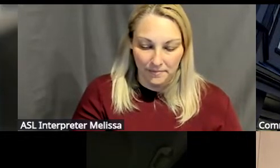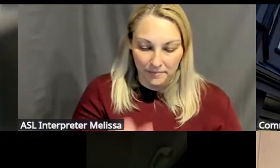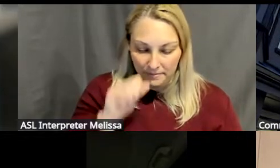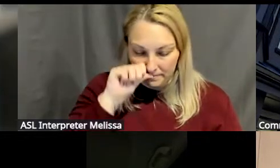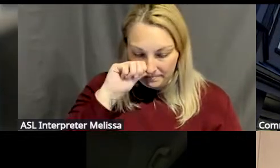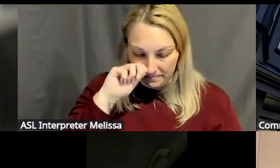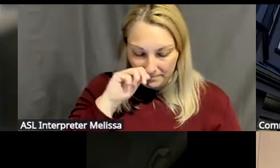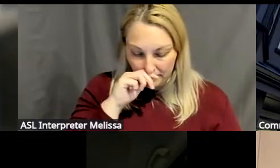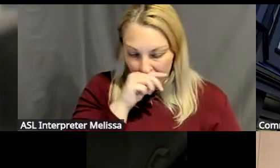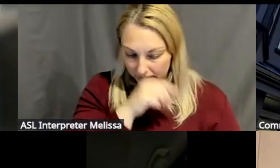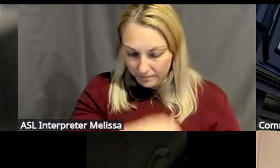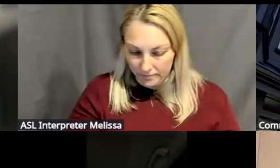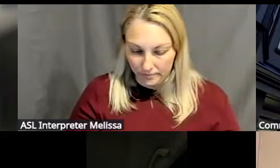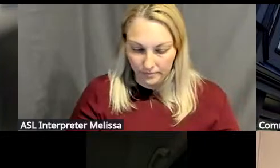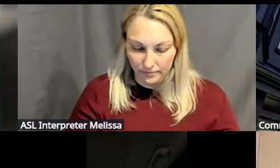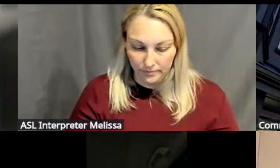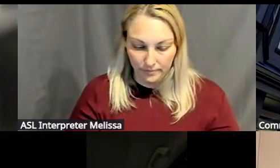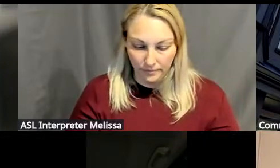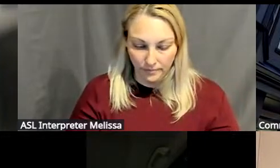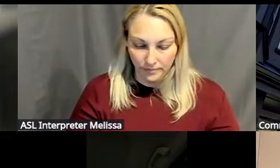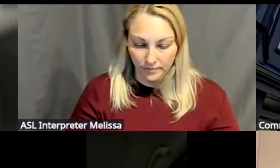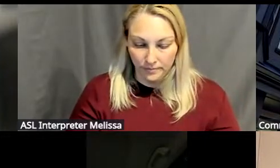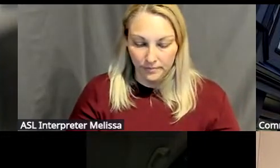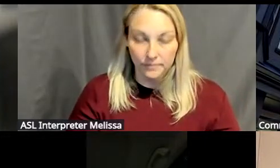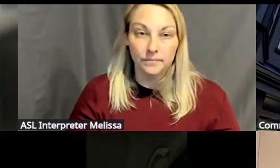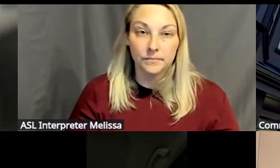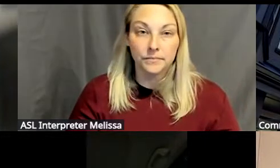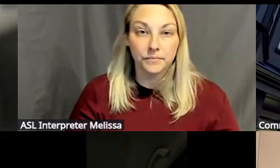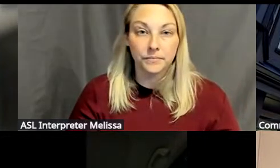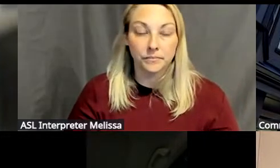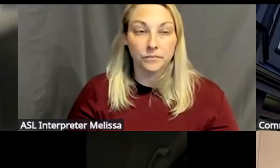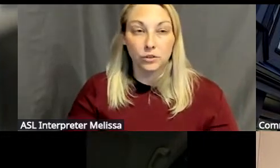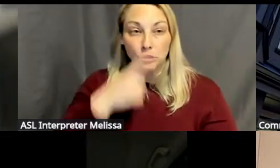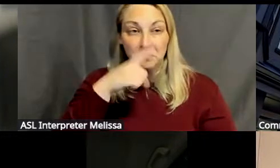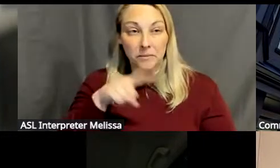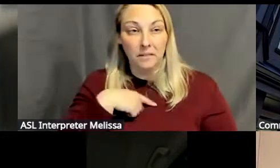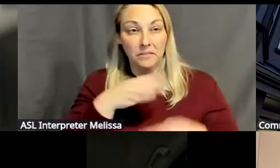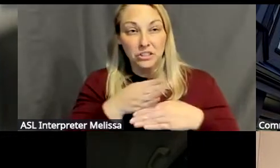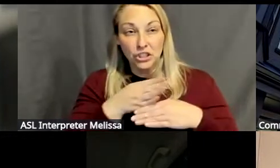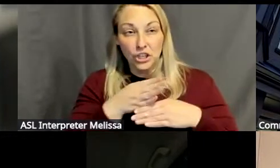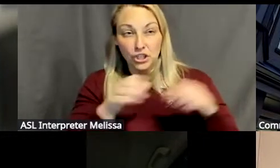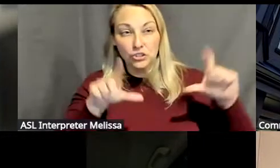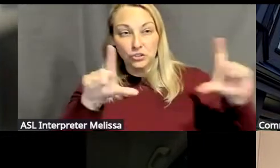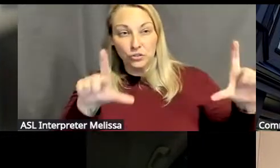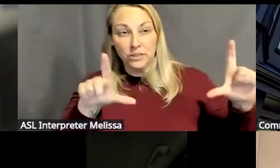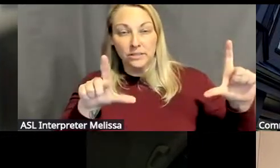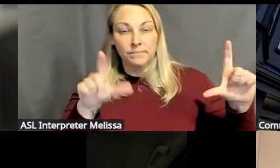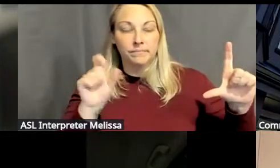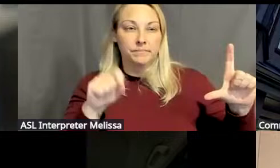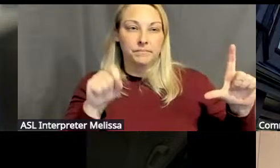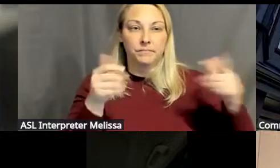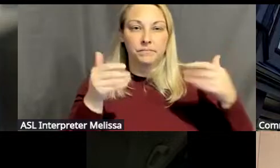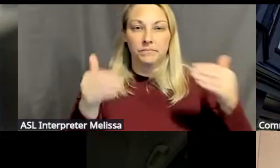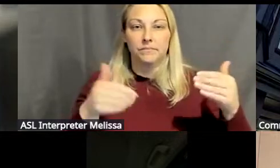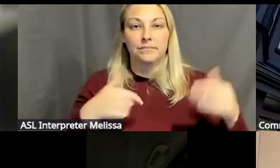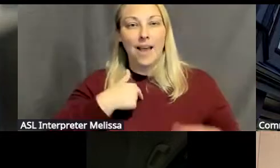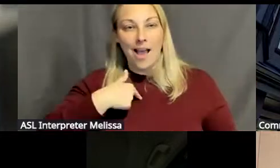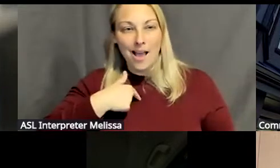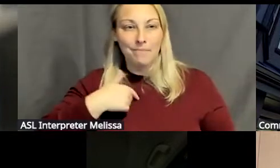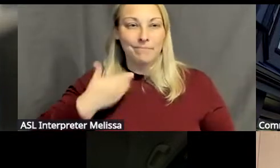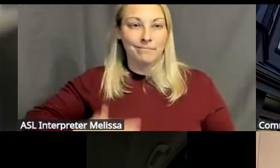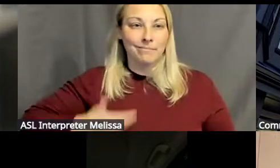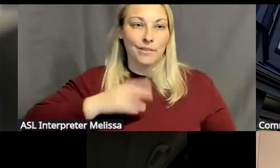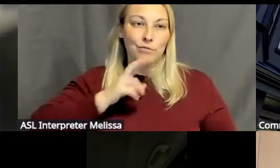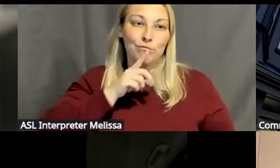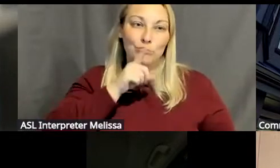All right. Am I able to share my screen as well? I can go ahead and pull up our presentation. Yes, Great. sir. So I'm the real Lawrence Ferris. I'm a land